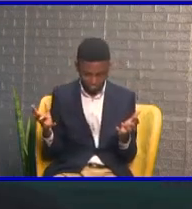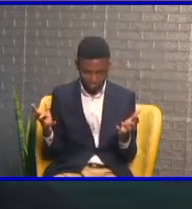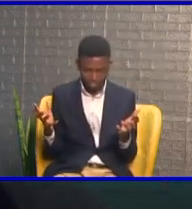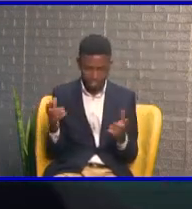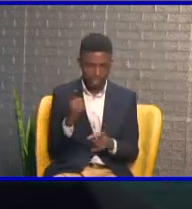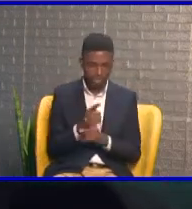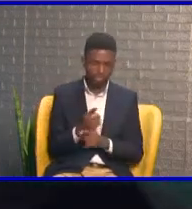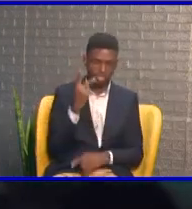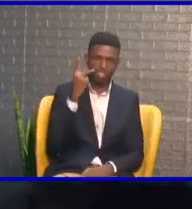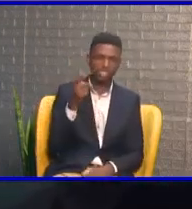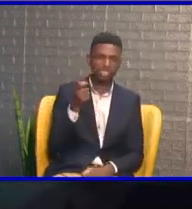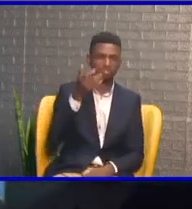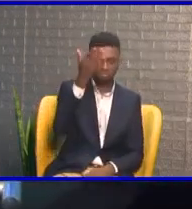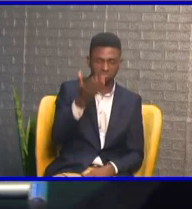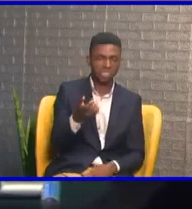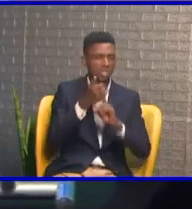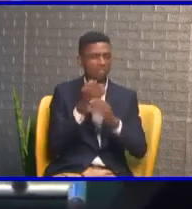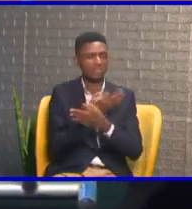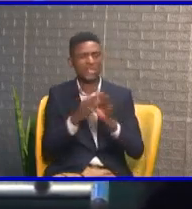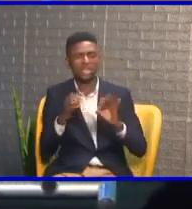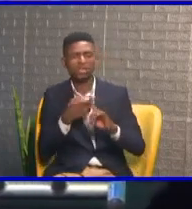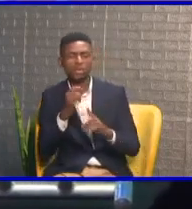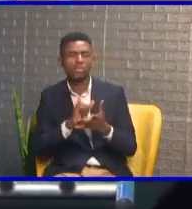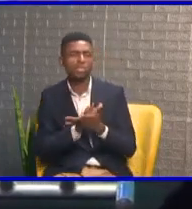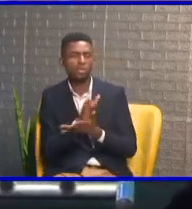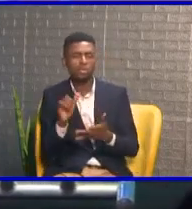Imagine yourself free from those symptoms. Free.